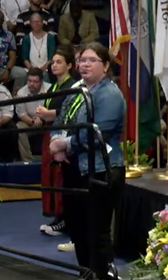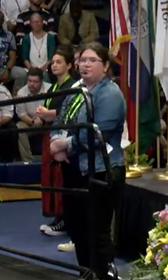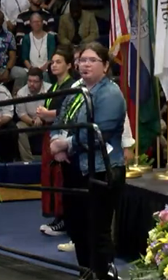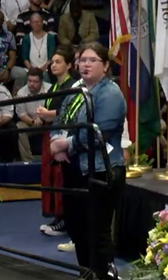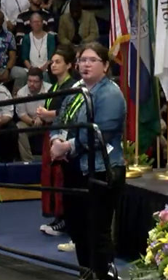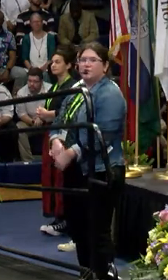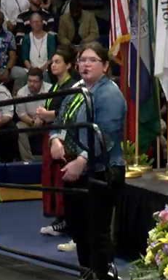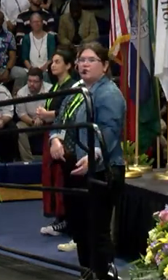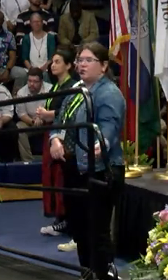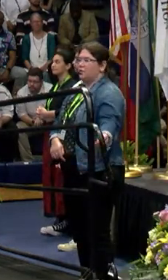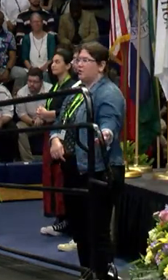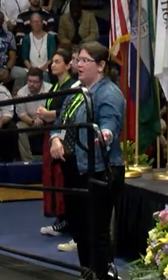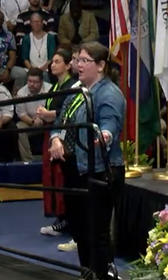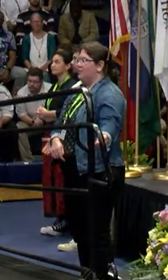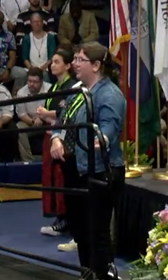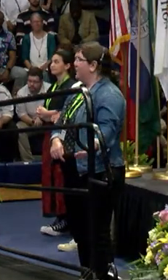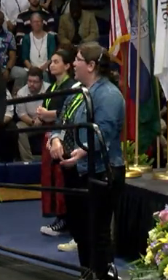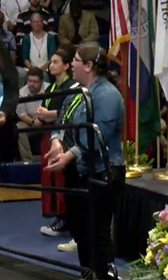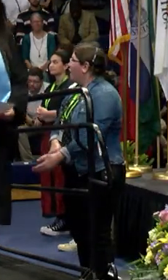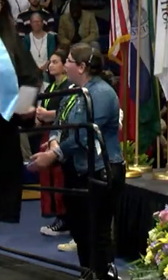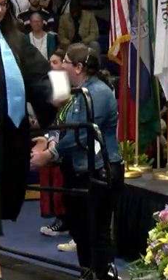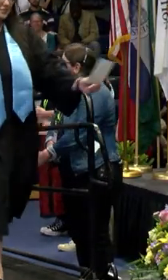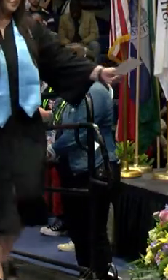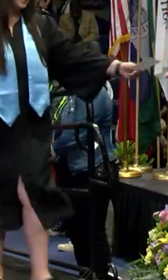Jade Rian Laub.